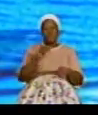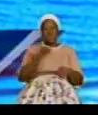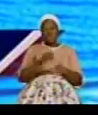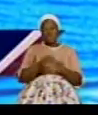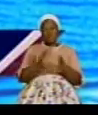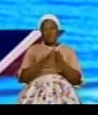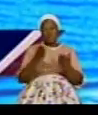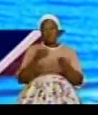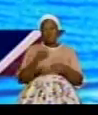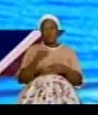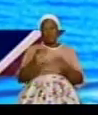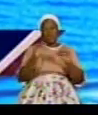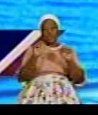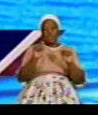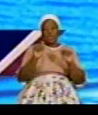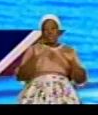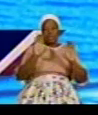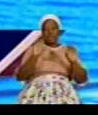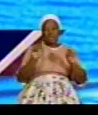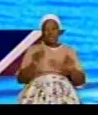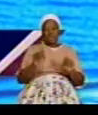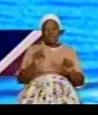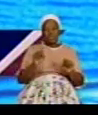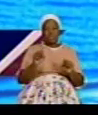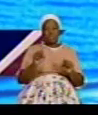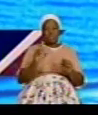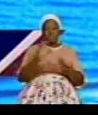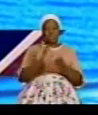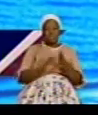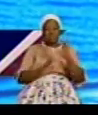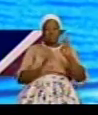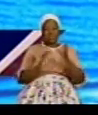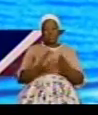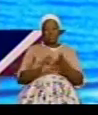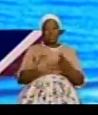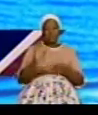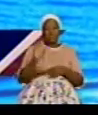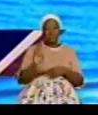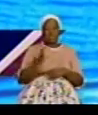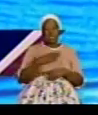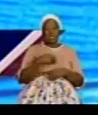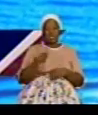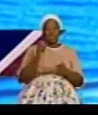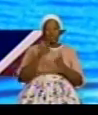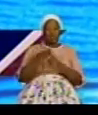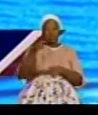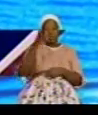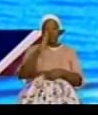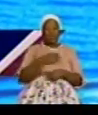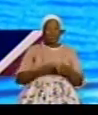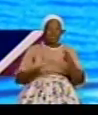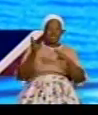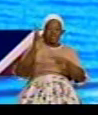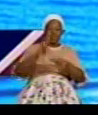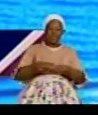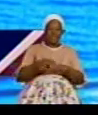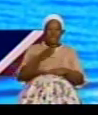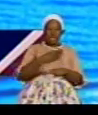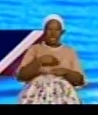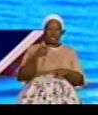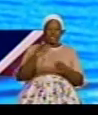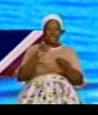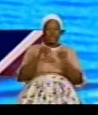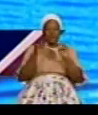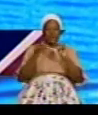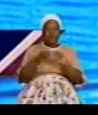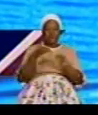chapter 6, verse 7. It says, and the word of God increased, and the number